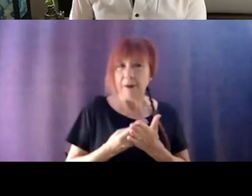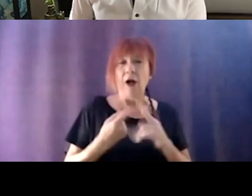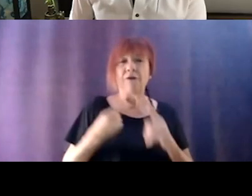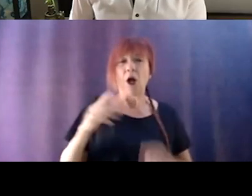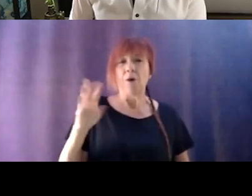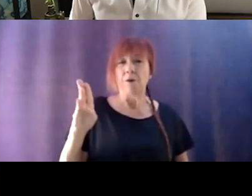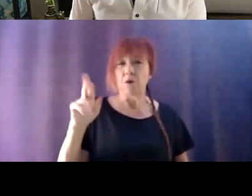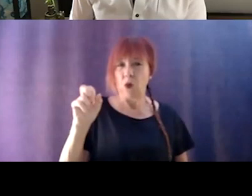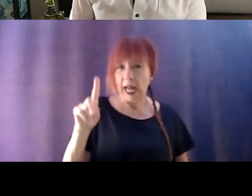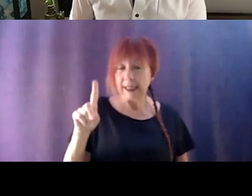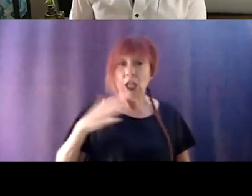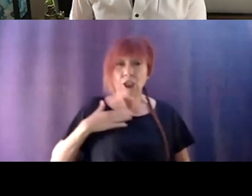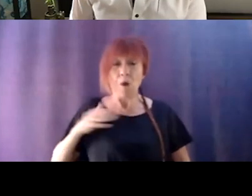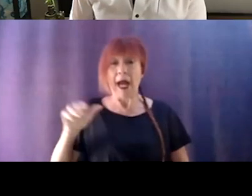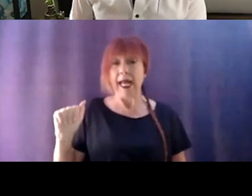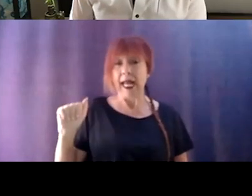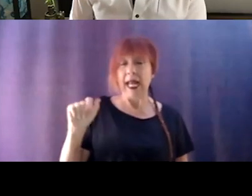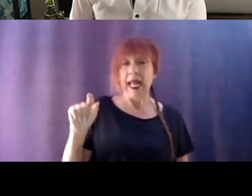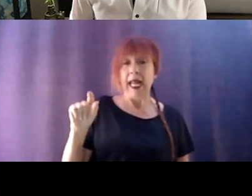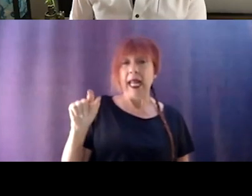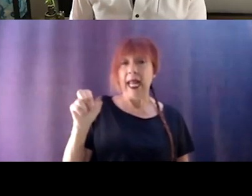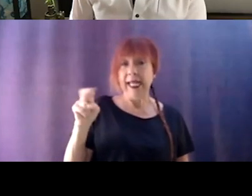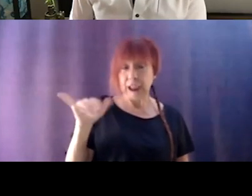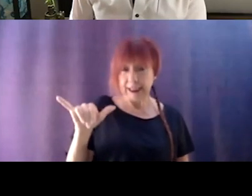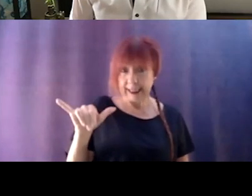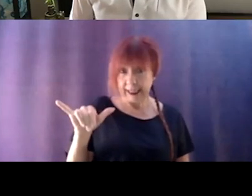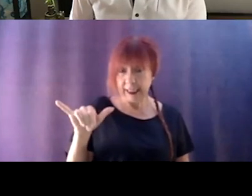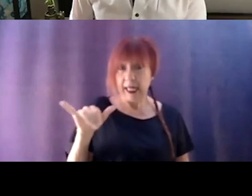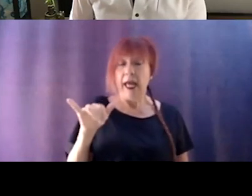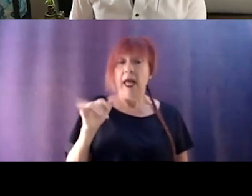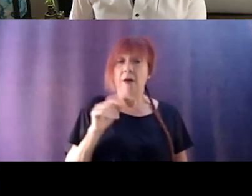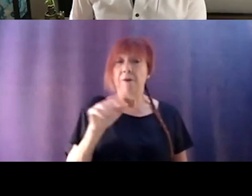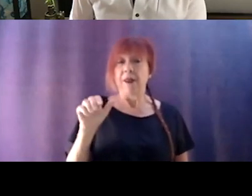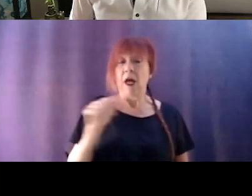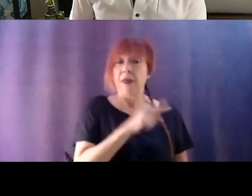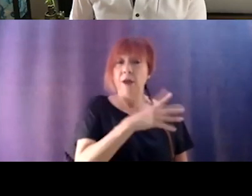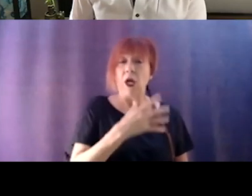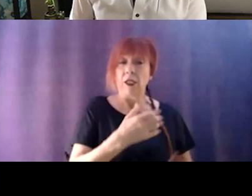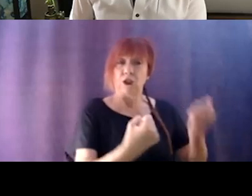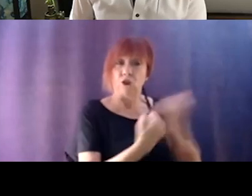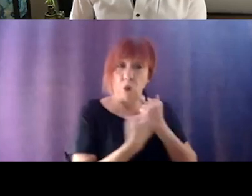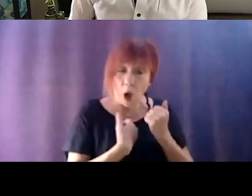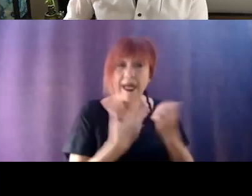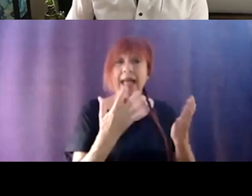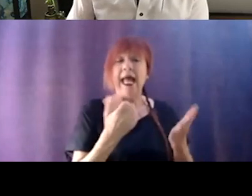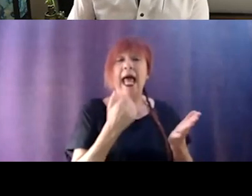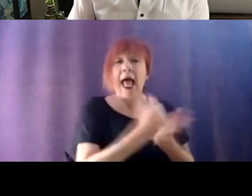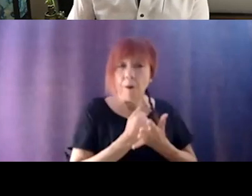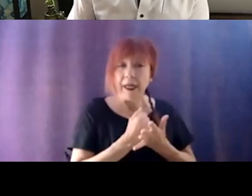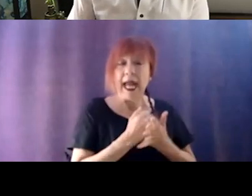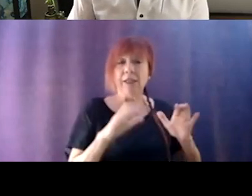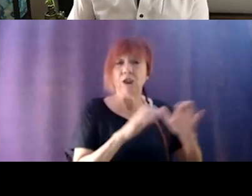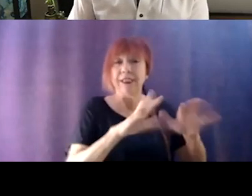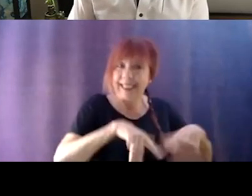me on that. And this make me free to do what I like to do in these exchanges with people all around the world, because it's what I like to